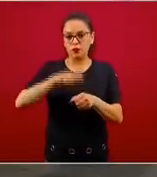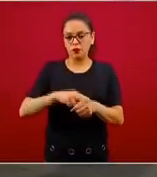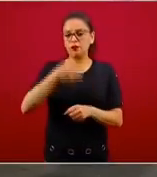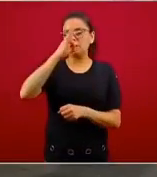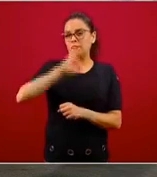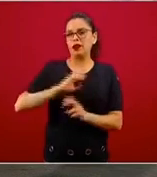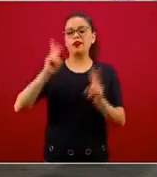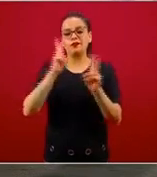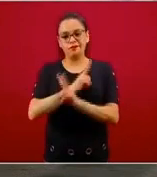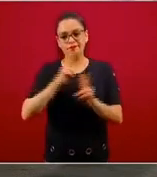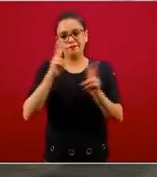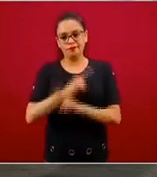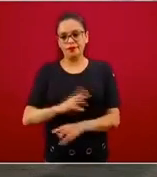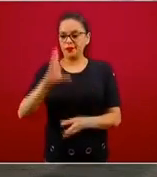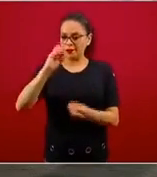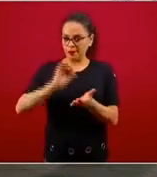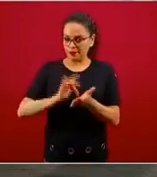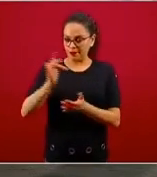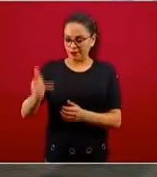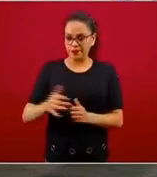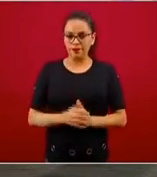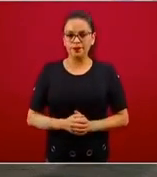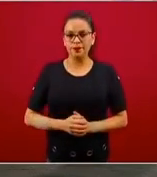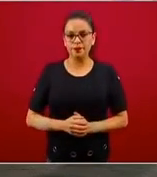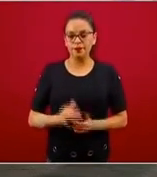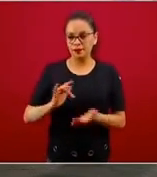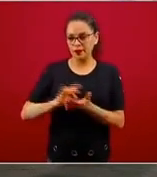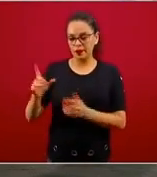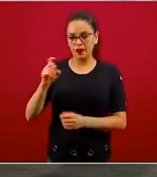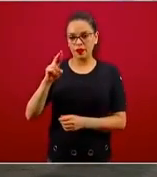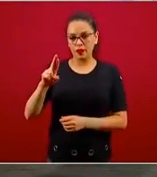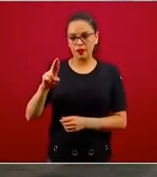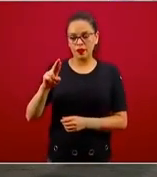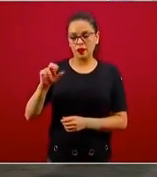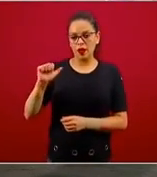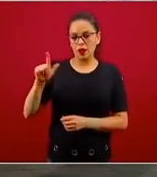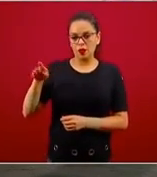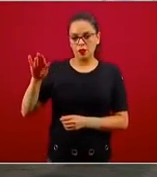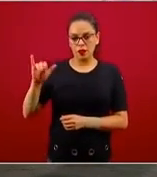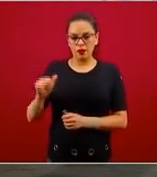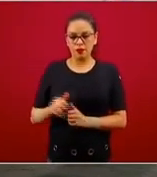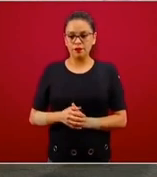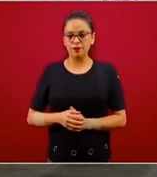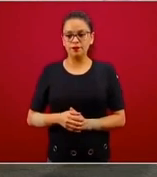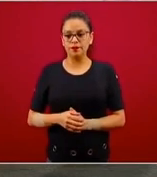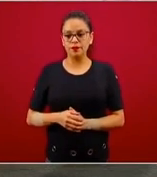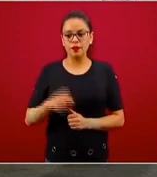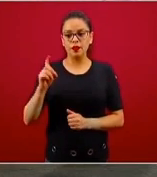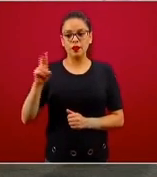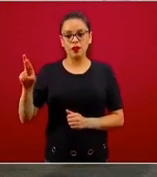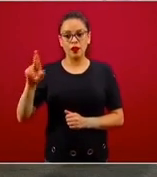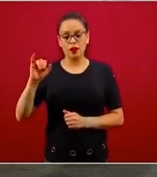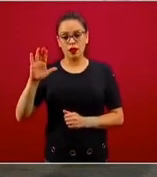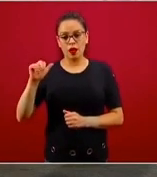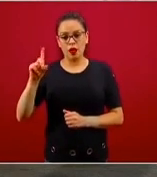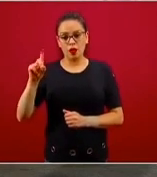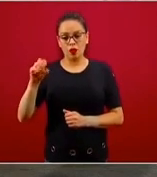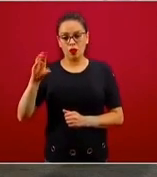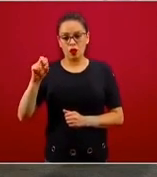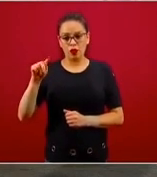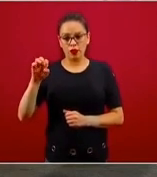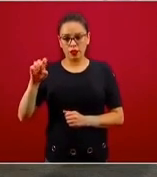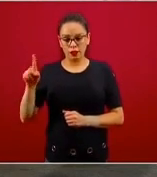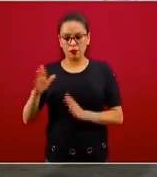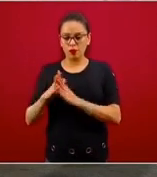Campaign. Gracias, Thank you gracias, very doctor much. José Luis Thank Alomía. you, Dr. Le José Luis pido al doctor Alomía. Ricardo Cortés si nos comenta sobre la guía